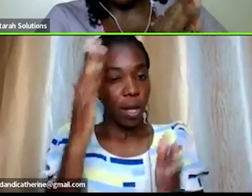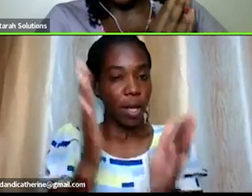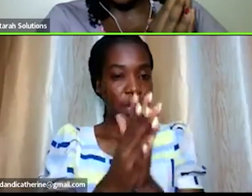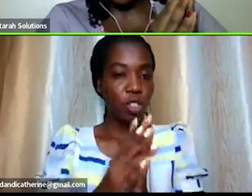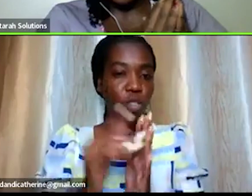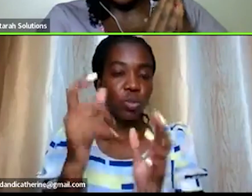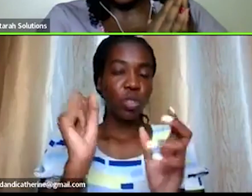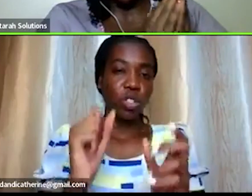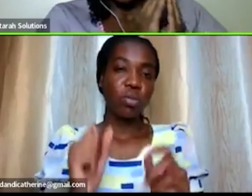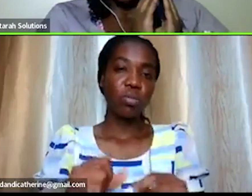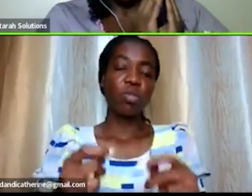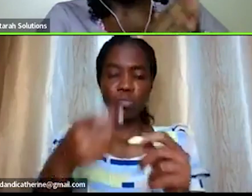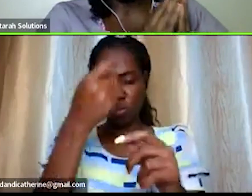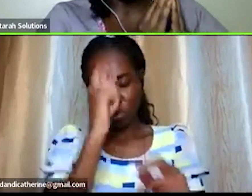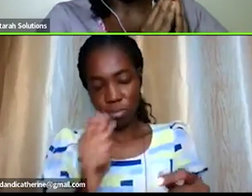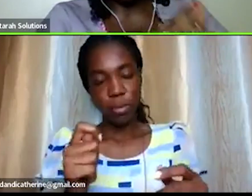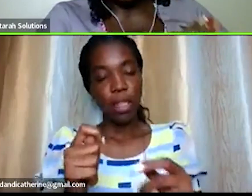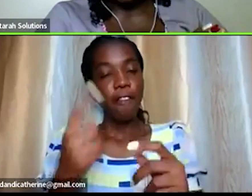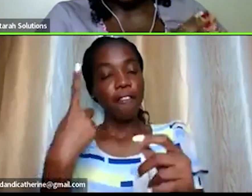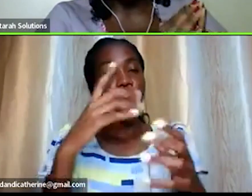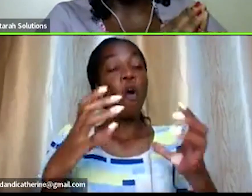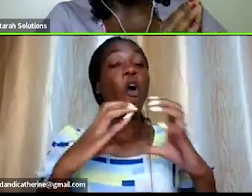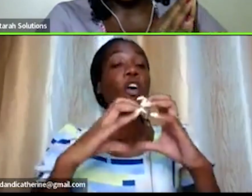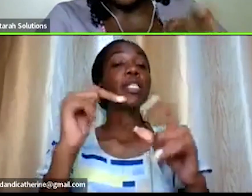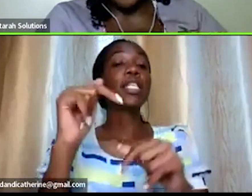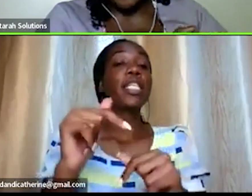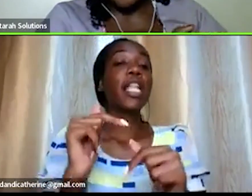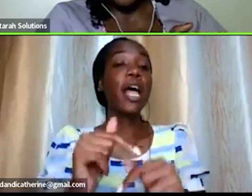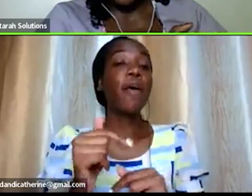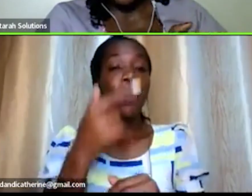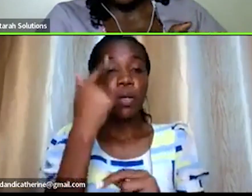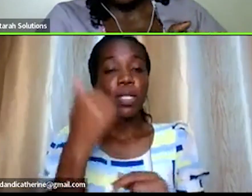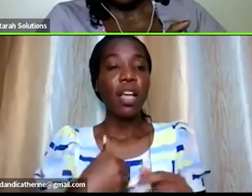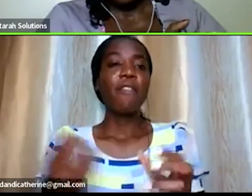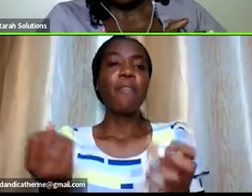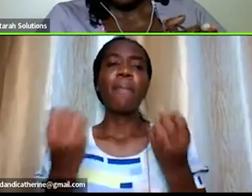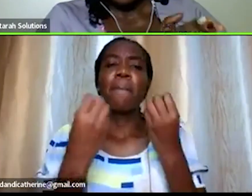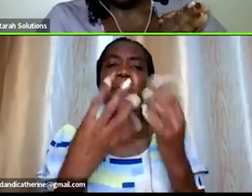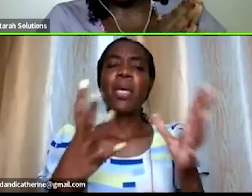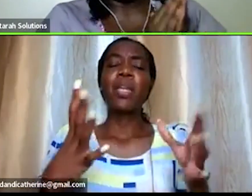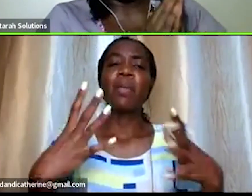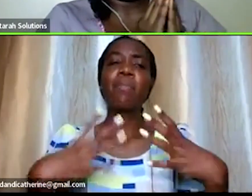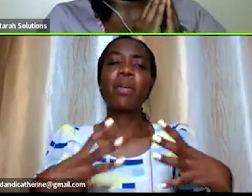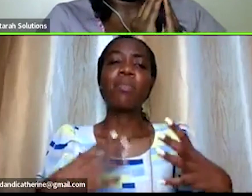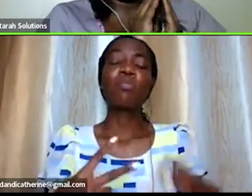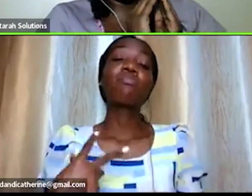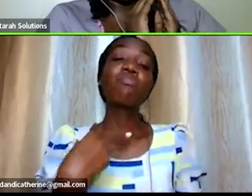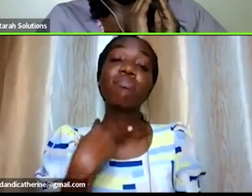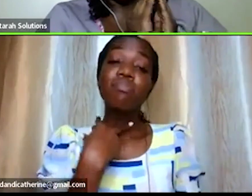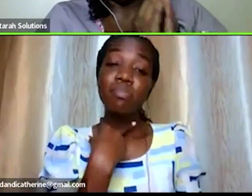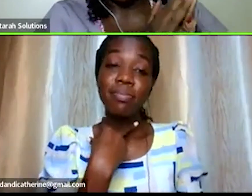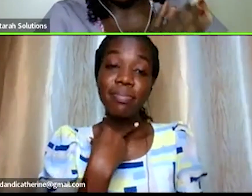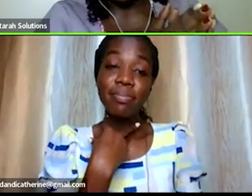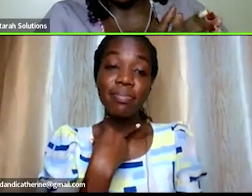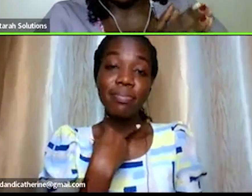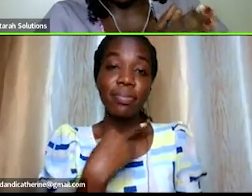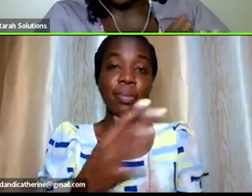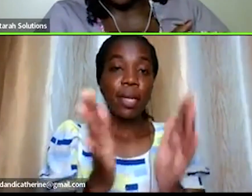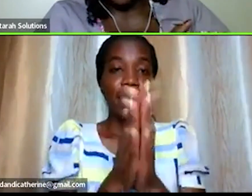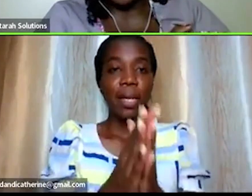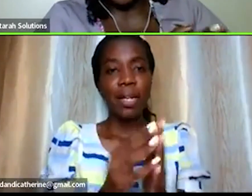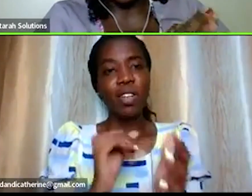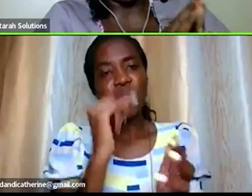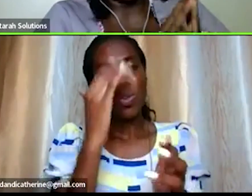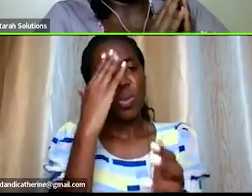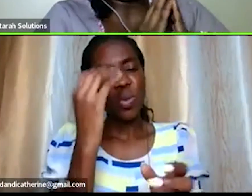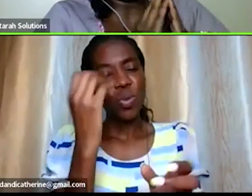coaching a couple at this point in time, we have a lot of people who are stuck. They are like, I don't know what to do. I have